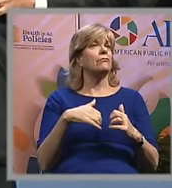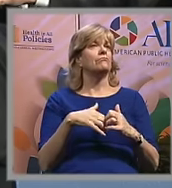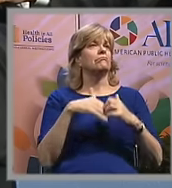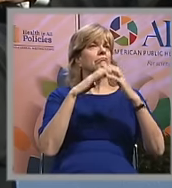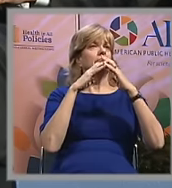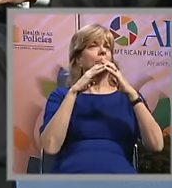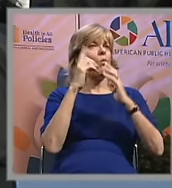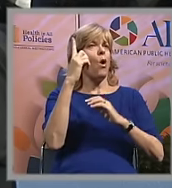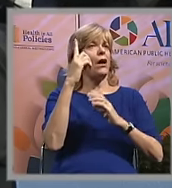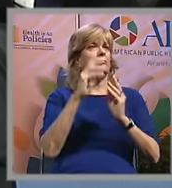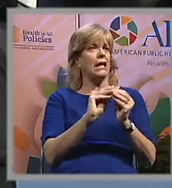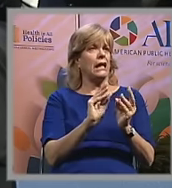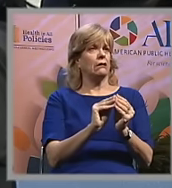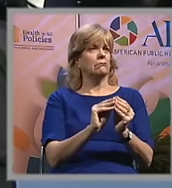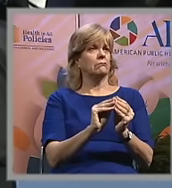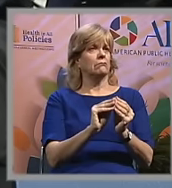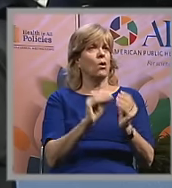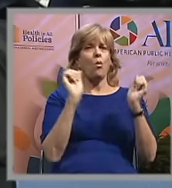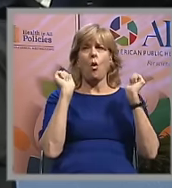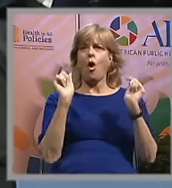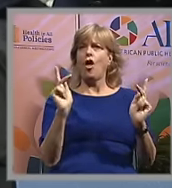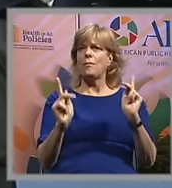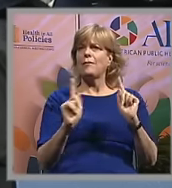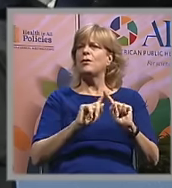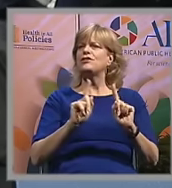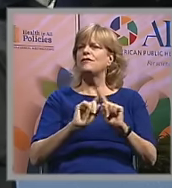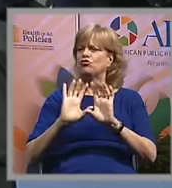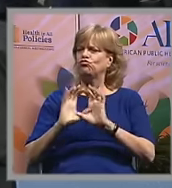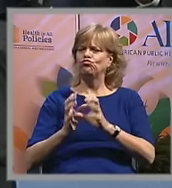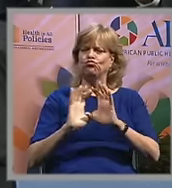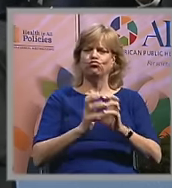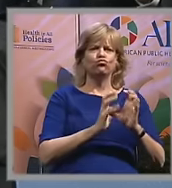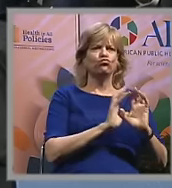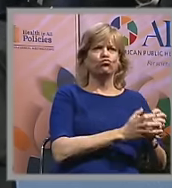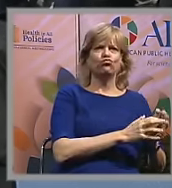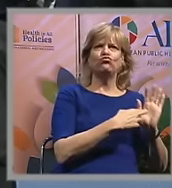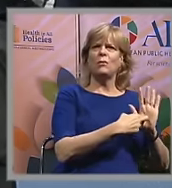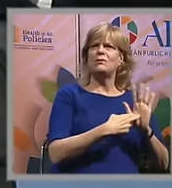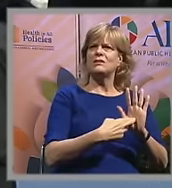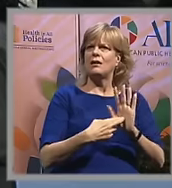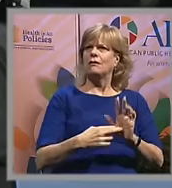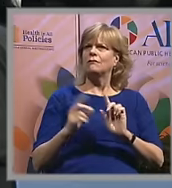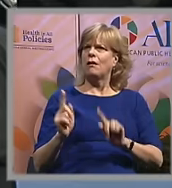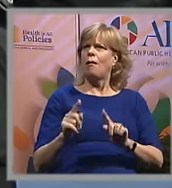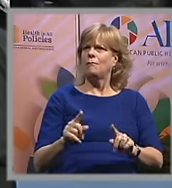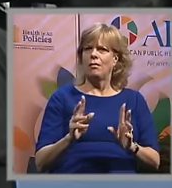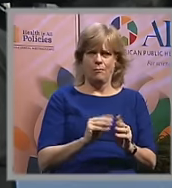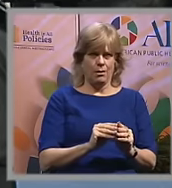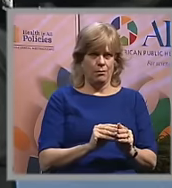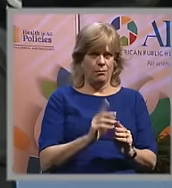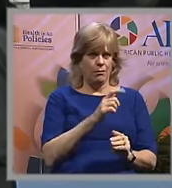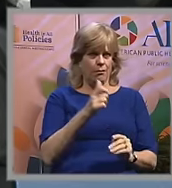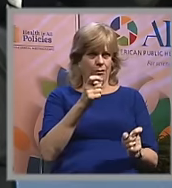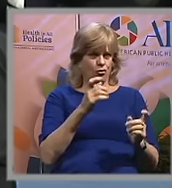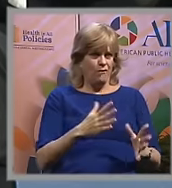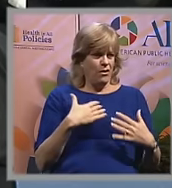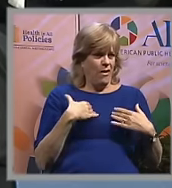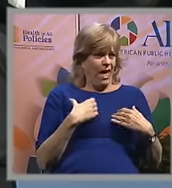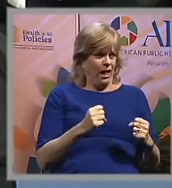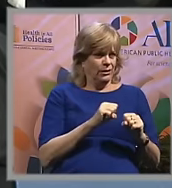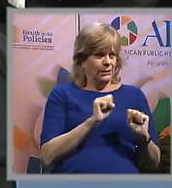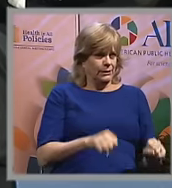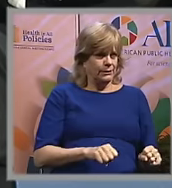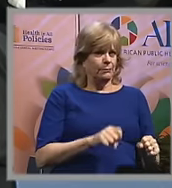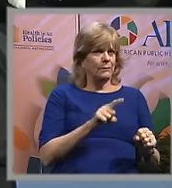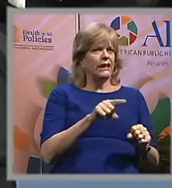with one meeting, where all of the people from the different silos are there represented. The executive director of the health